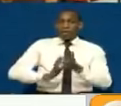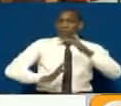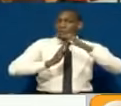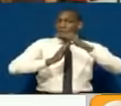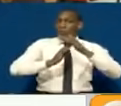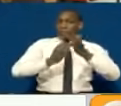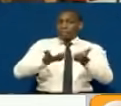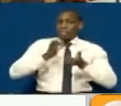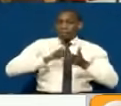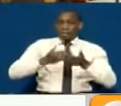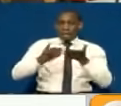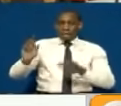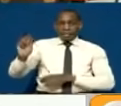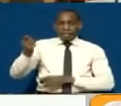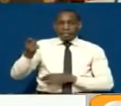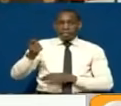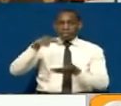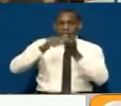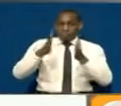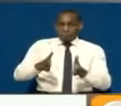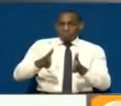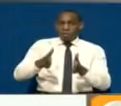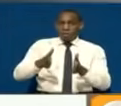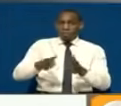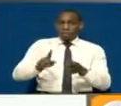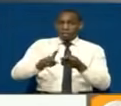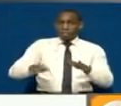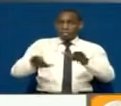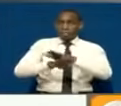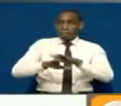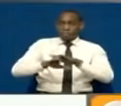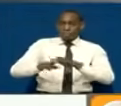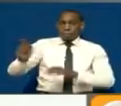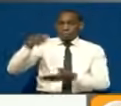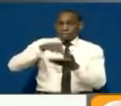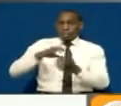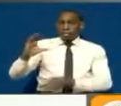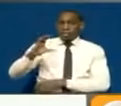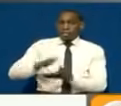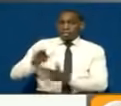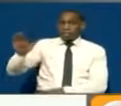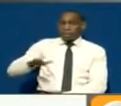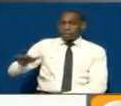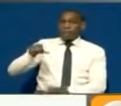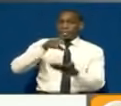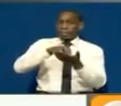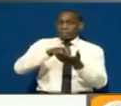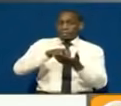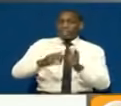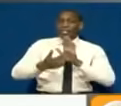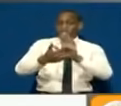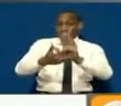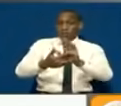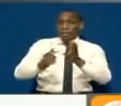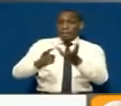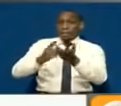among its demands to any presidential hopeful courting the region is the deputy president position and cabinet and parliamentary positions that